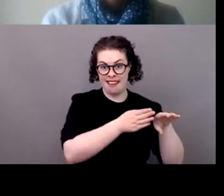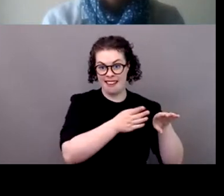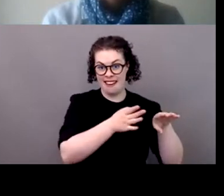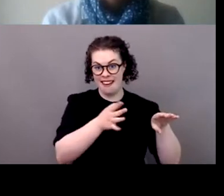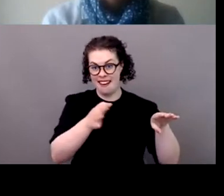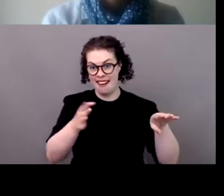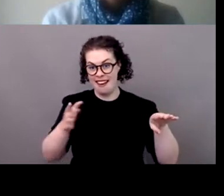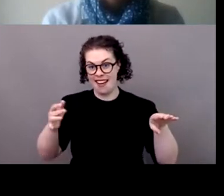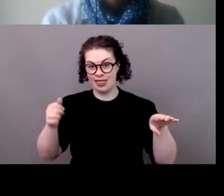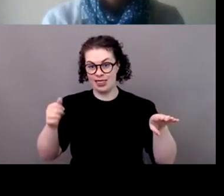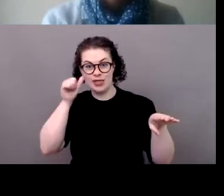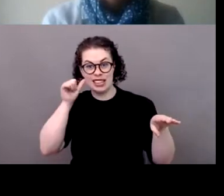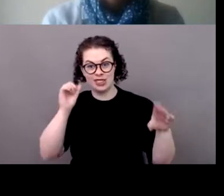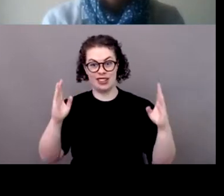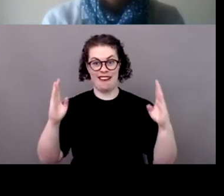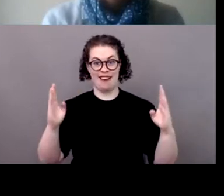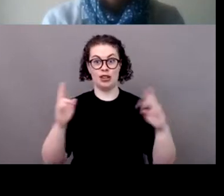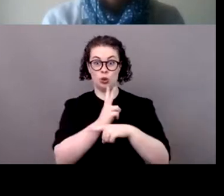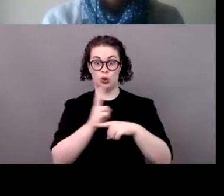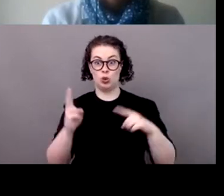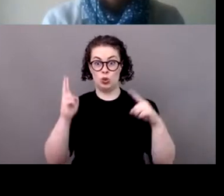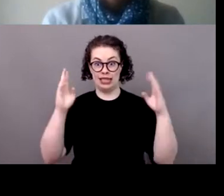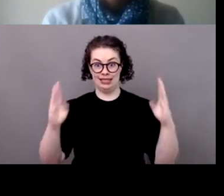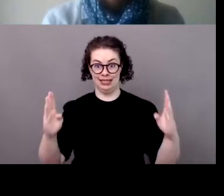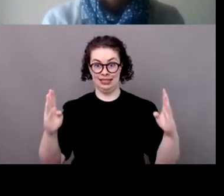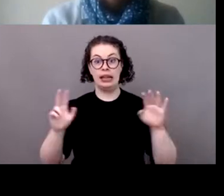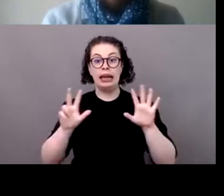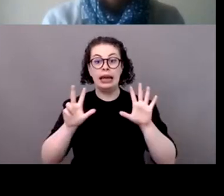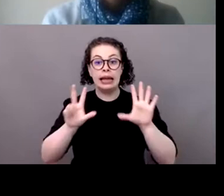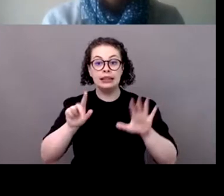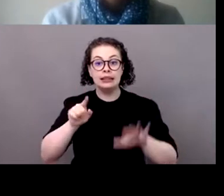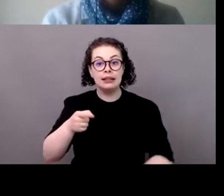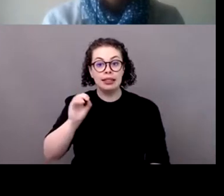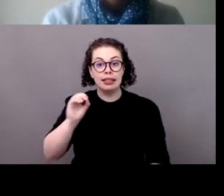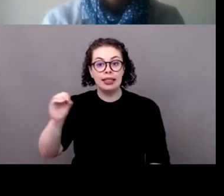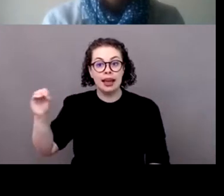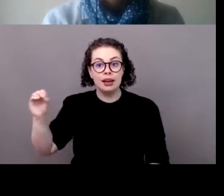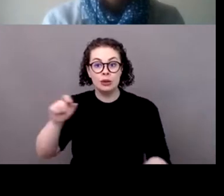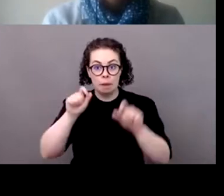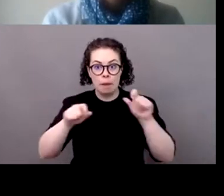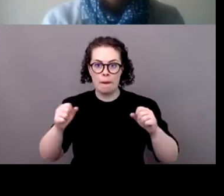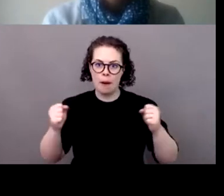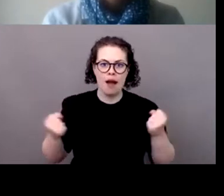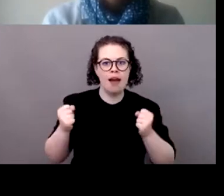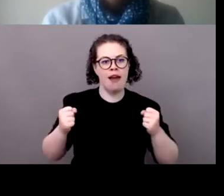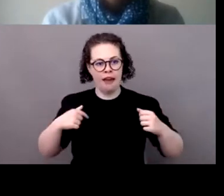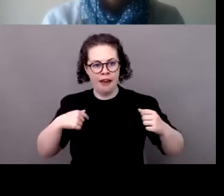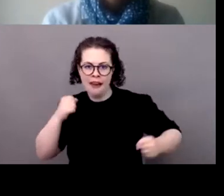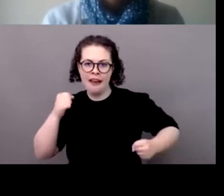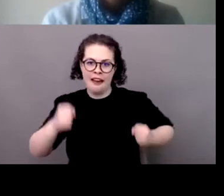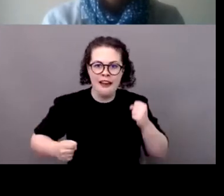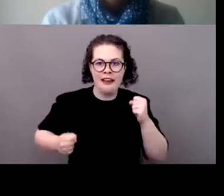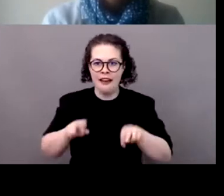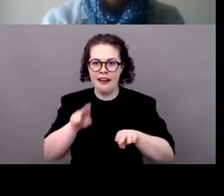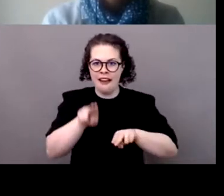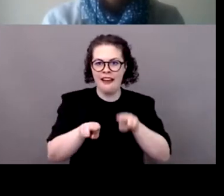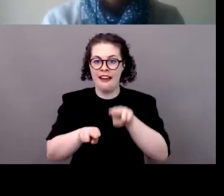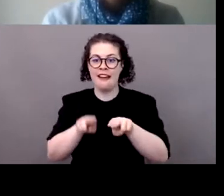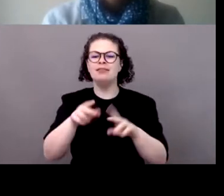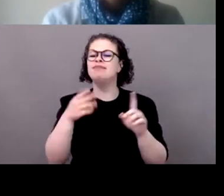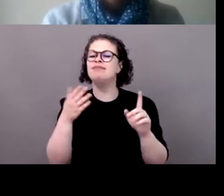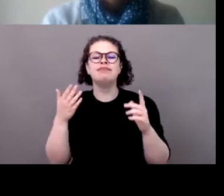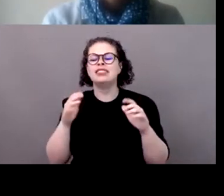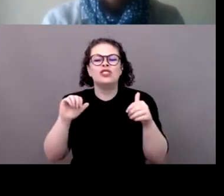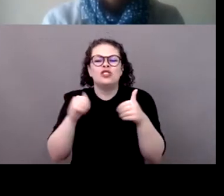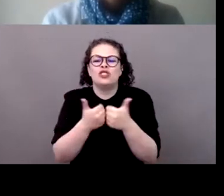with our fans. Approximately 8,000 fans have actively participated. And what the challenge is basically a way